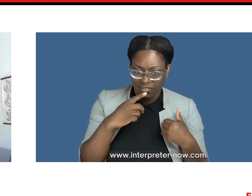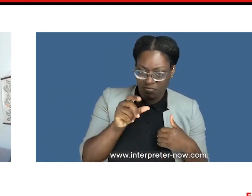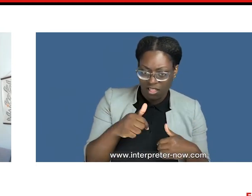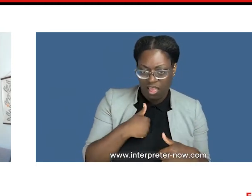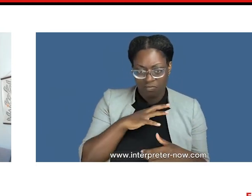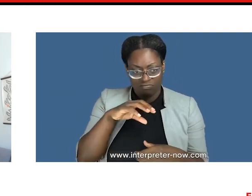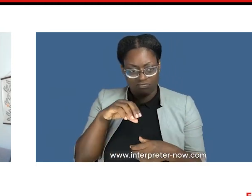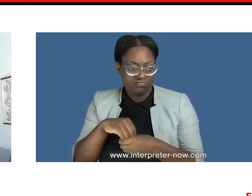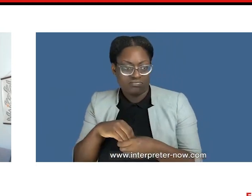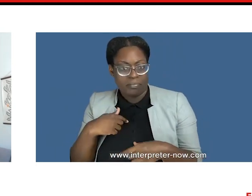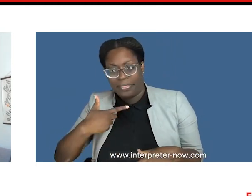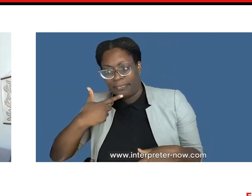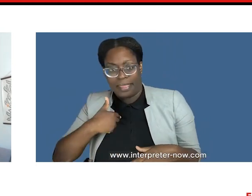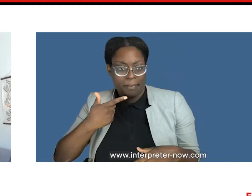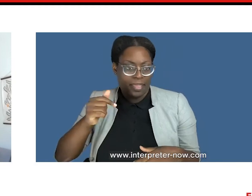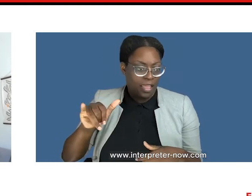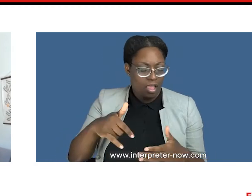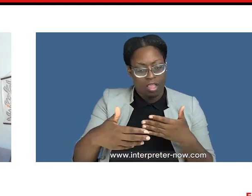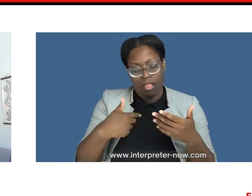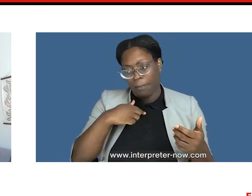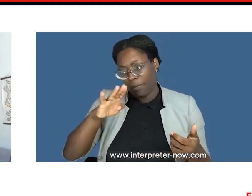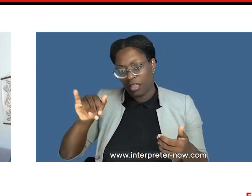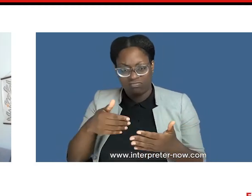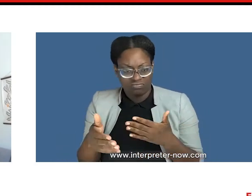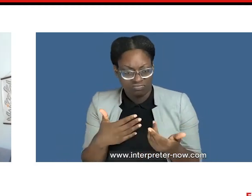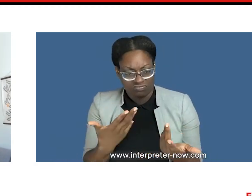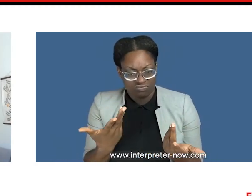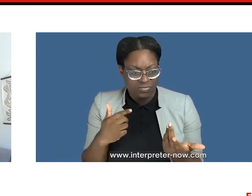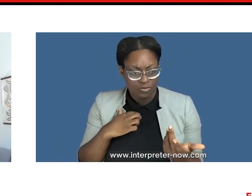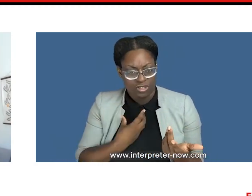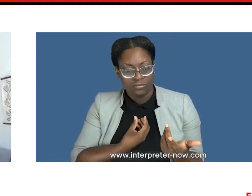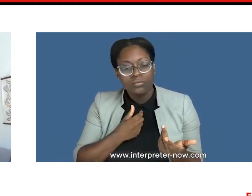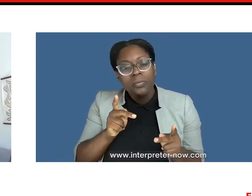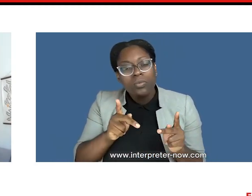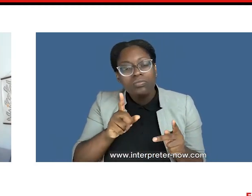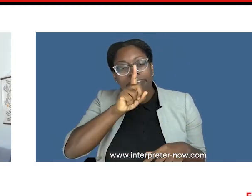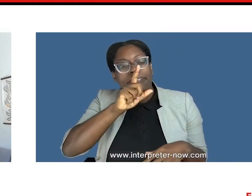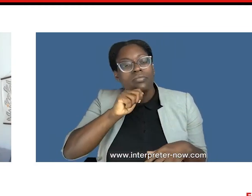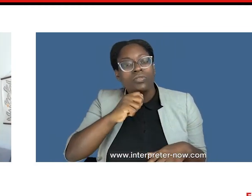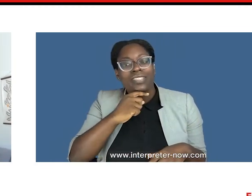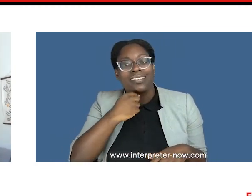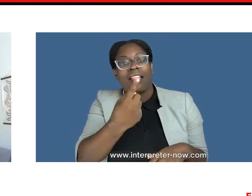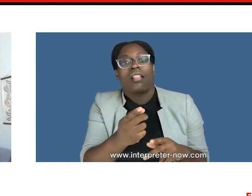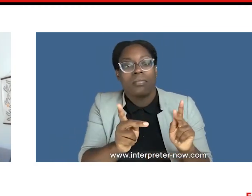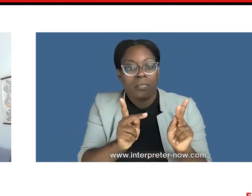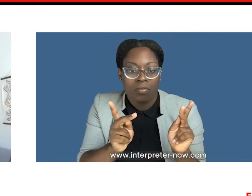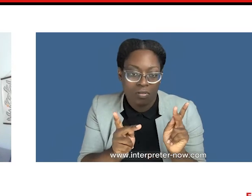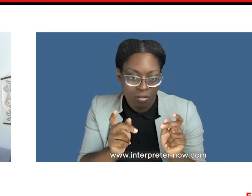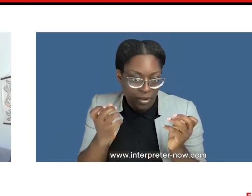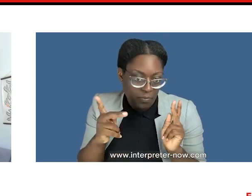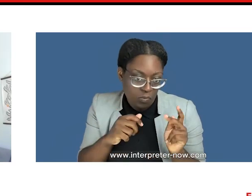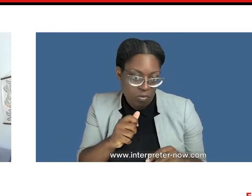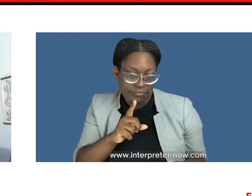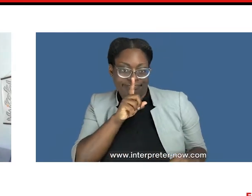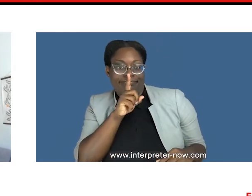not disclosing, and you don't need to you shouldn't need to in order to be included. So design your culture for